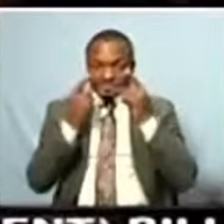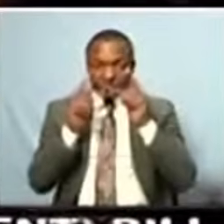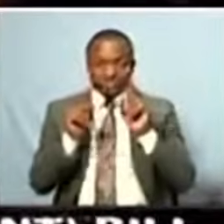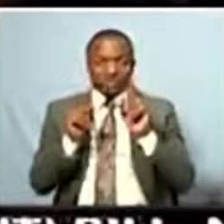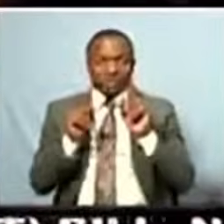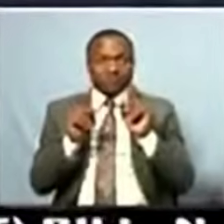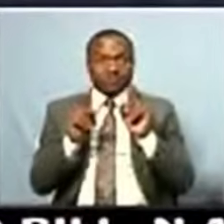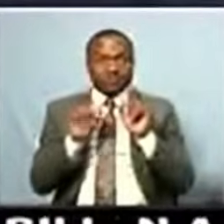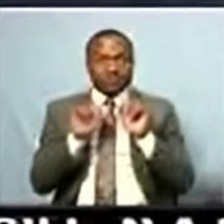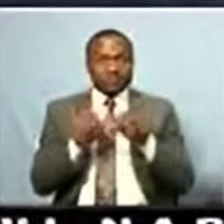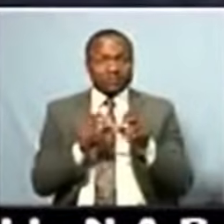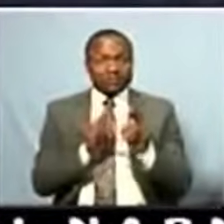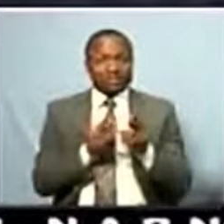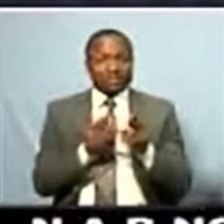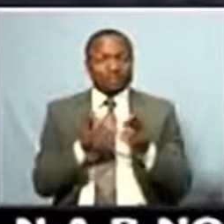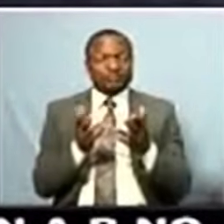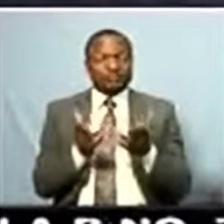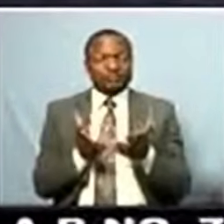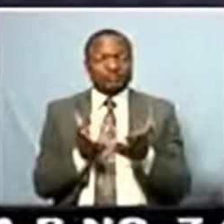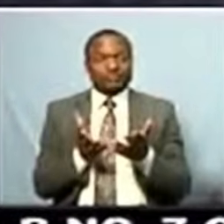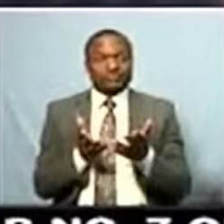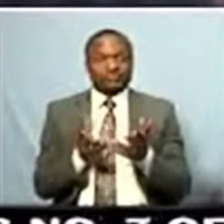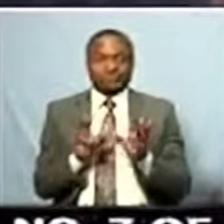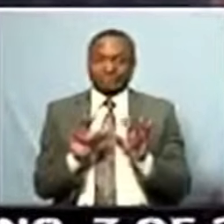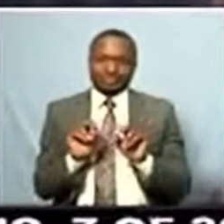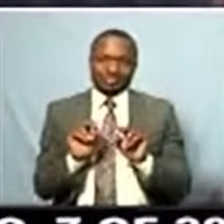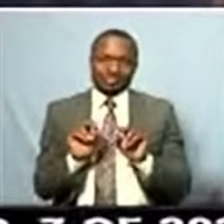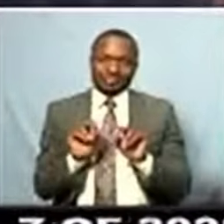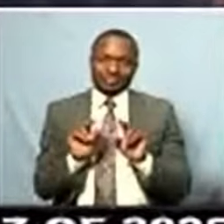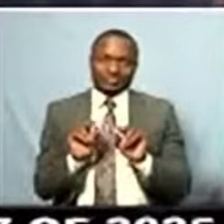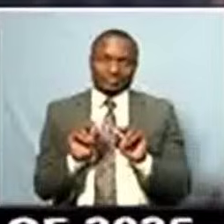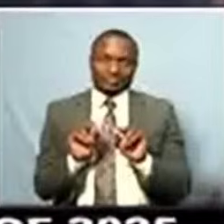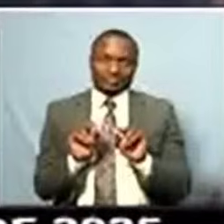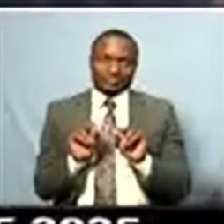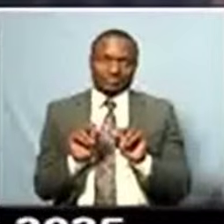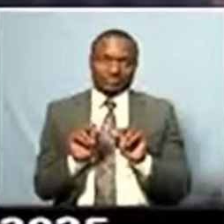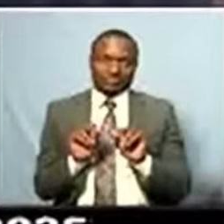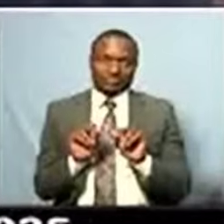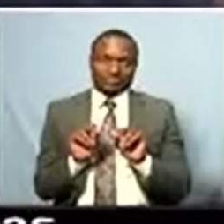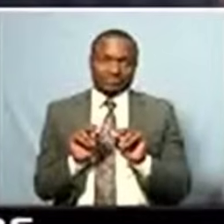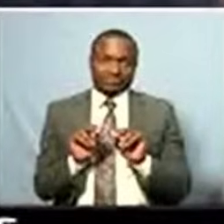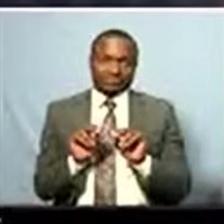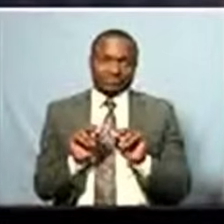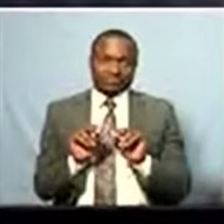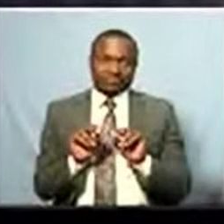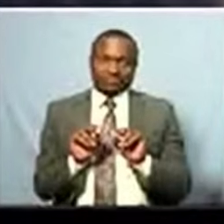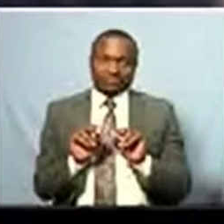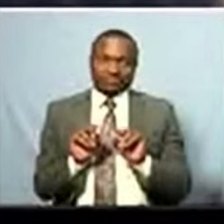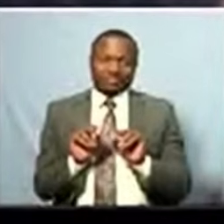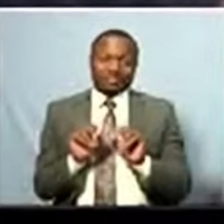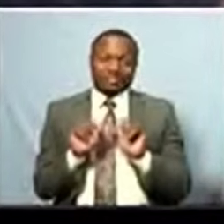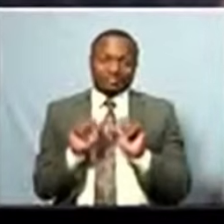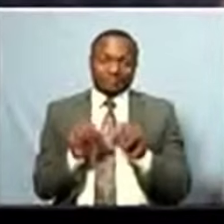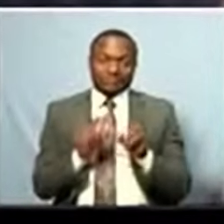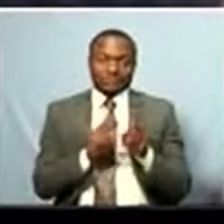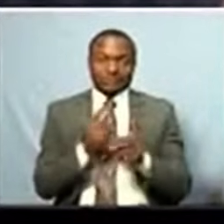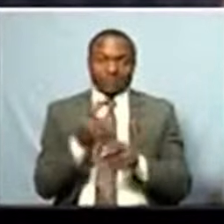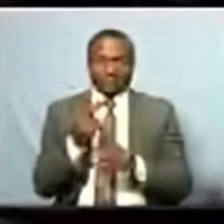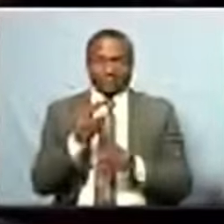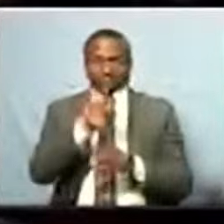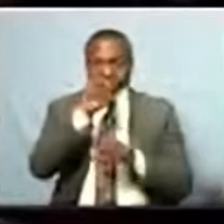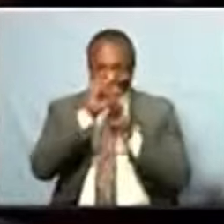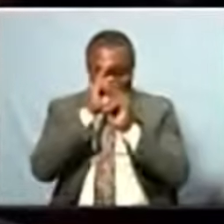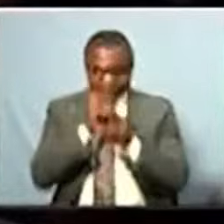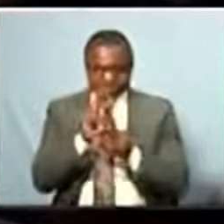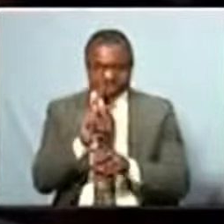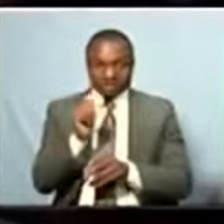still? Yes. Can we still respond to it? No. Yes. No, you can respond to the 2 from Honorable Kambita